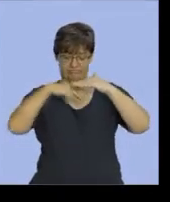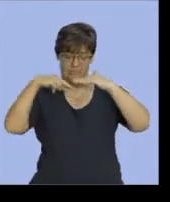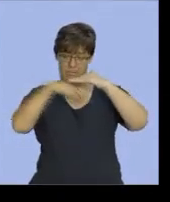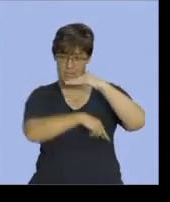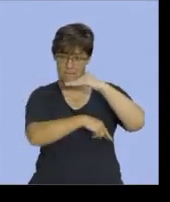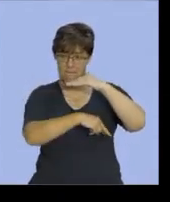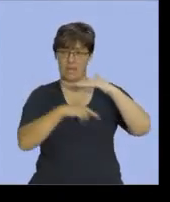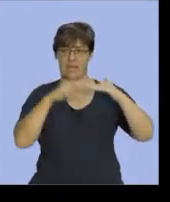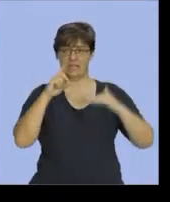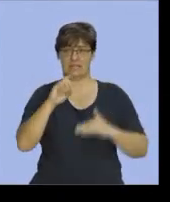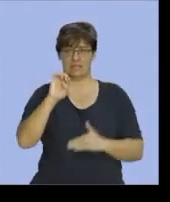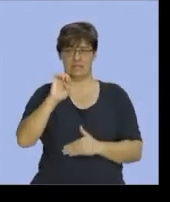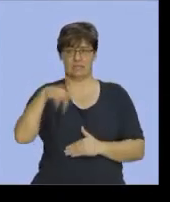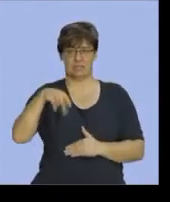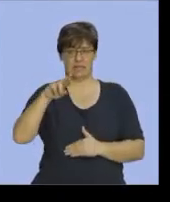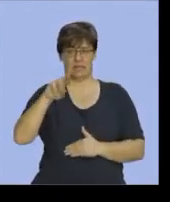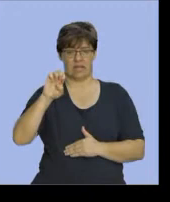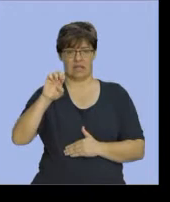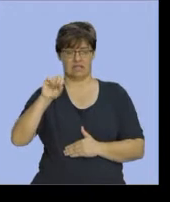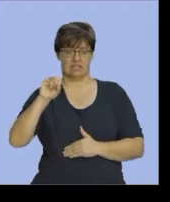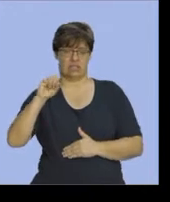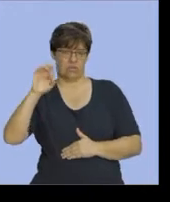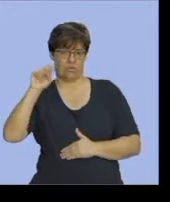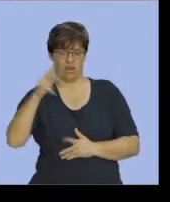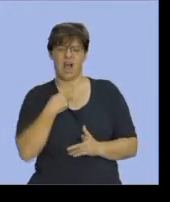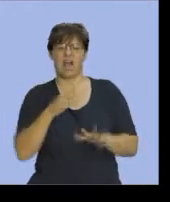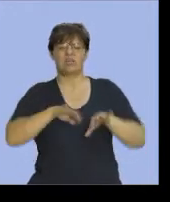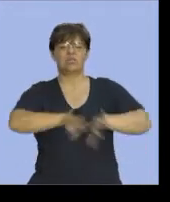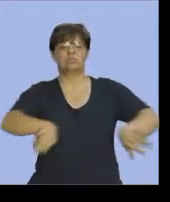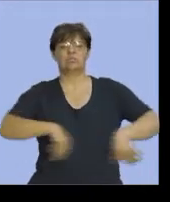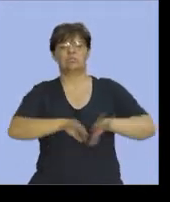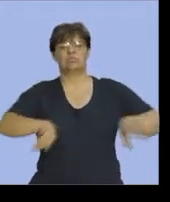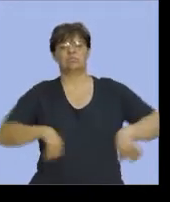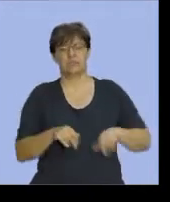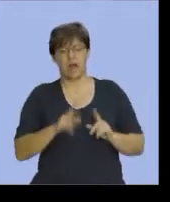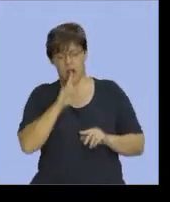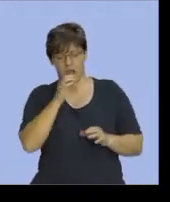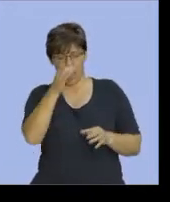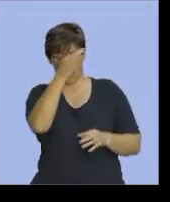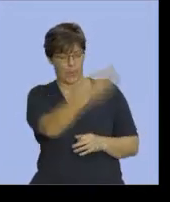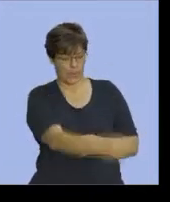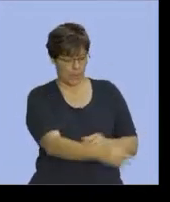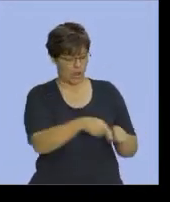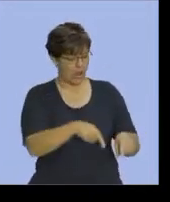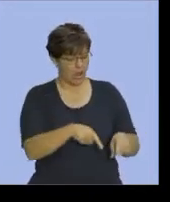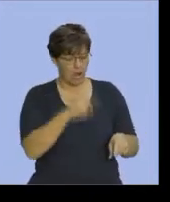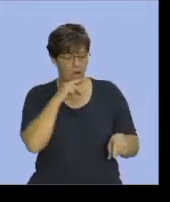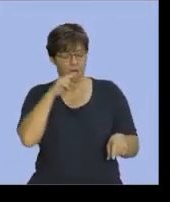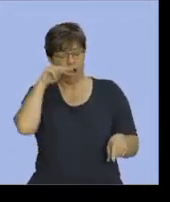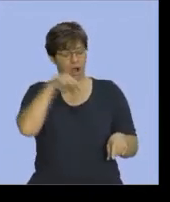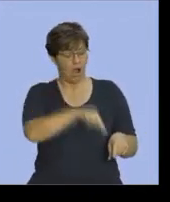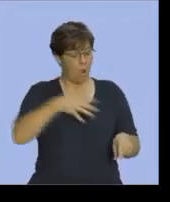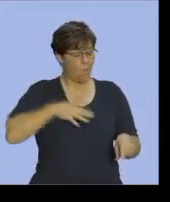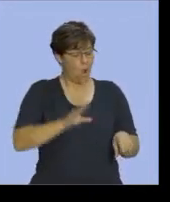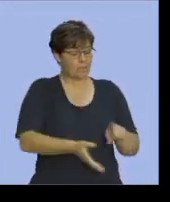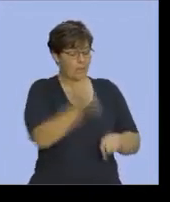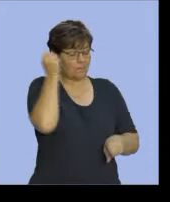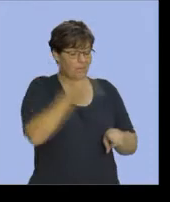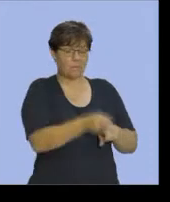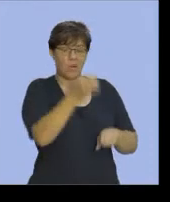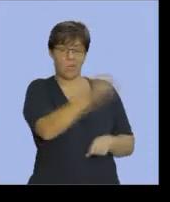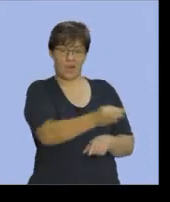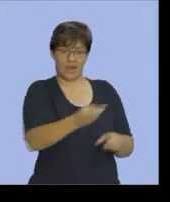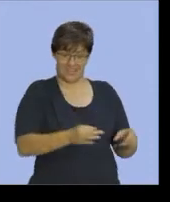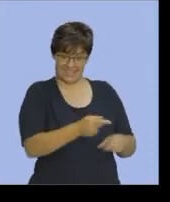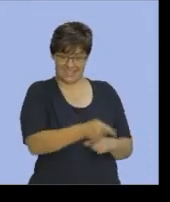the example I made was when we were talking about a swimming pool and you're looking at maybe a coin inside there, or